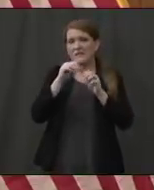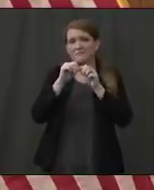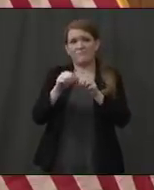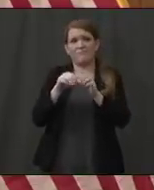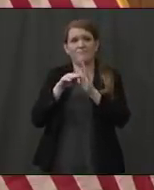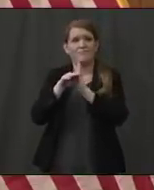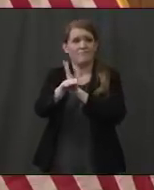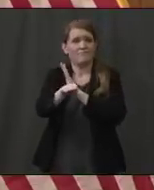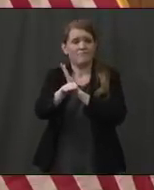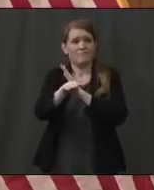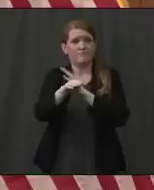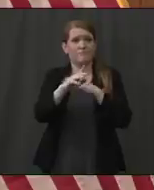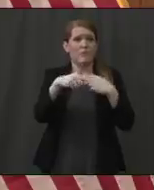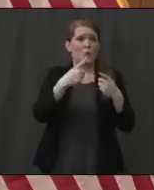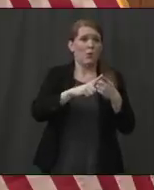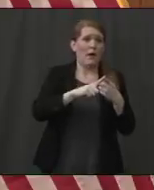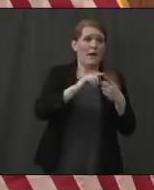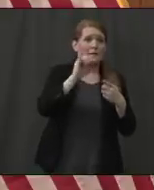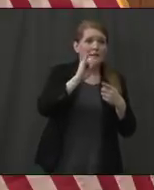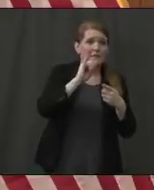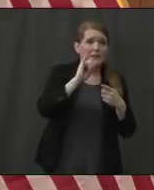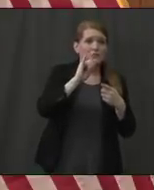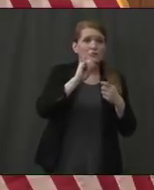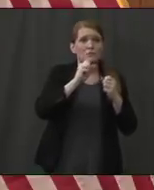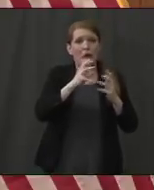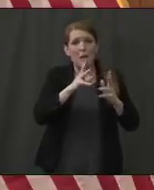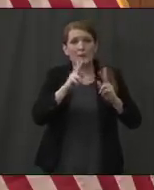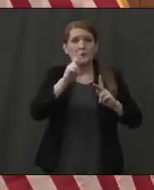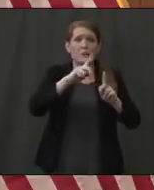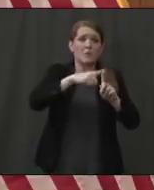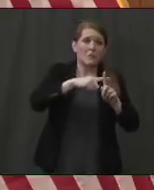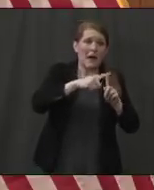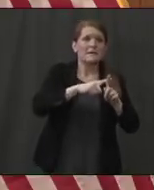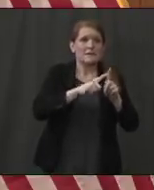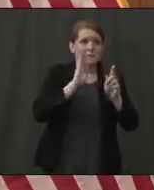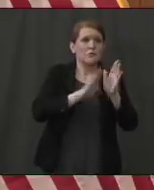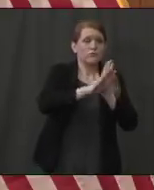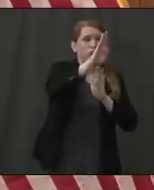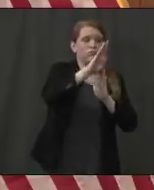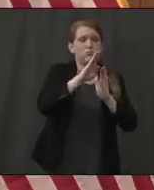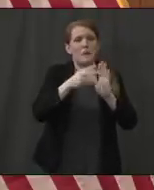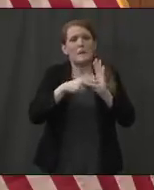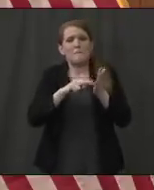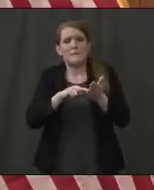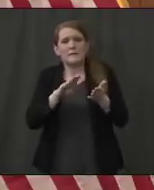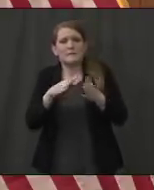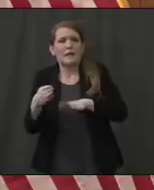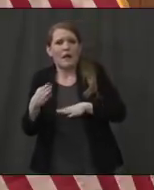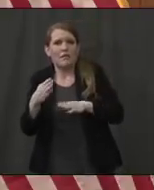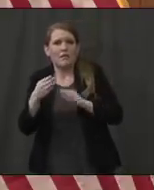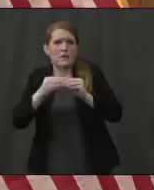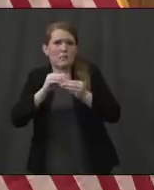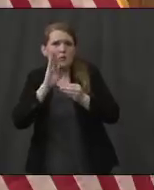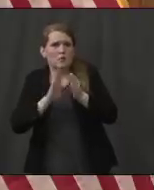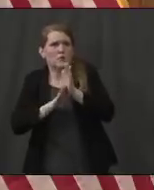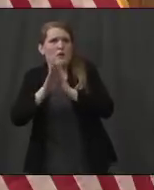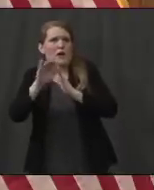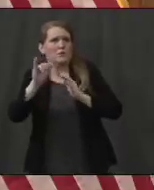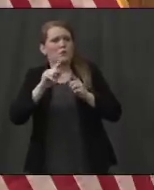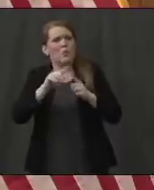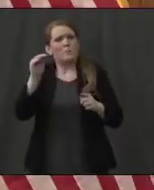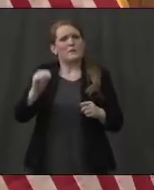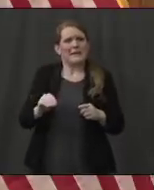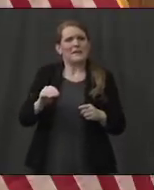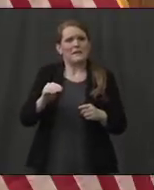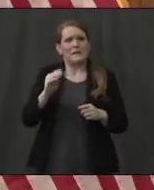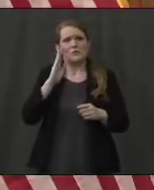rate rises, so too will the number of deaths, but not necessarily. The mortality rate's going to probably stay between